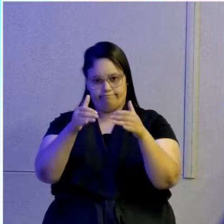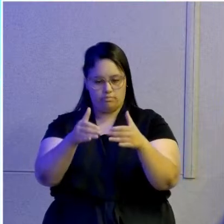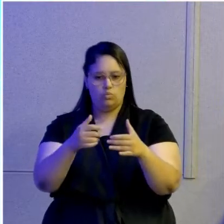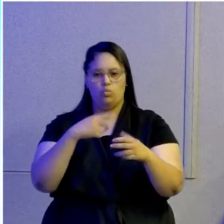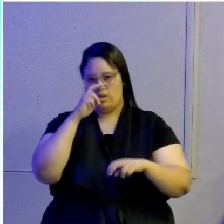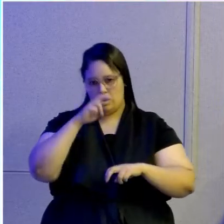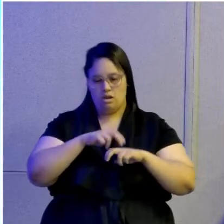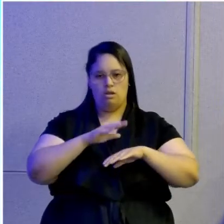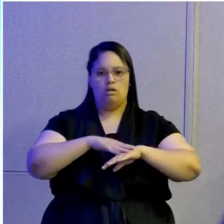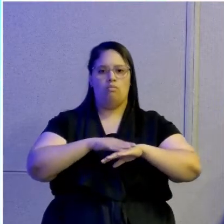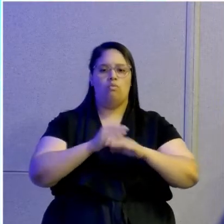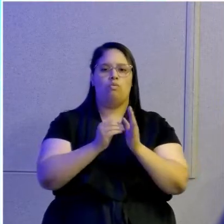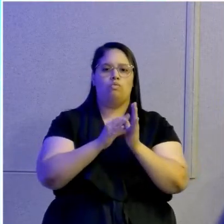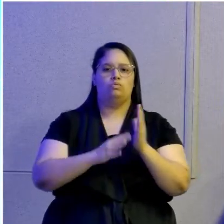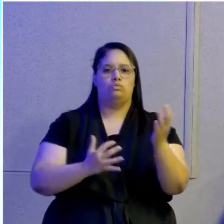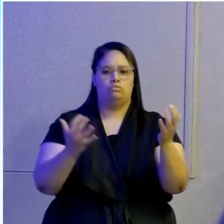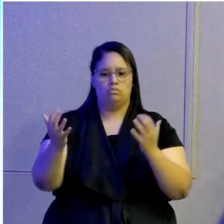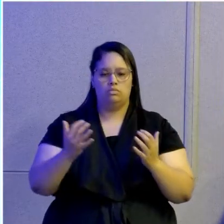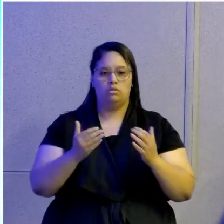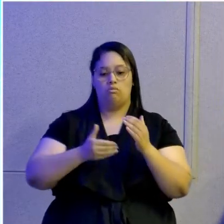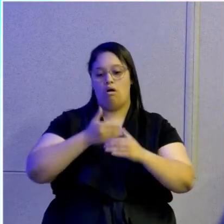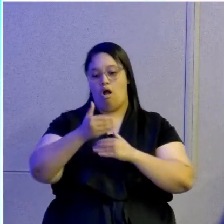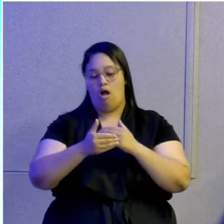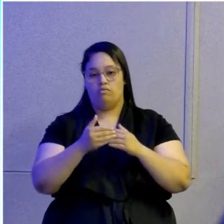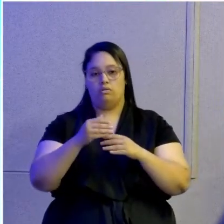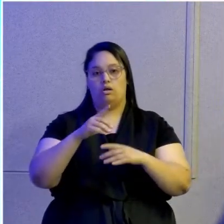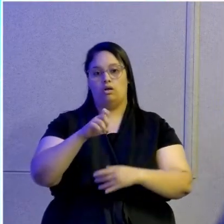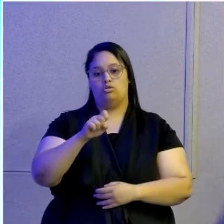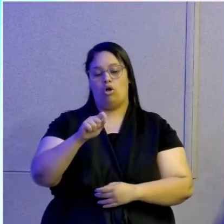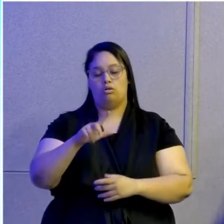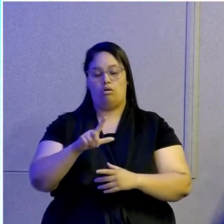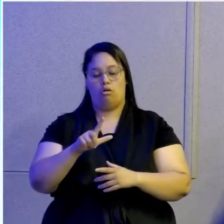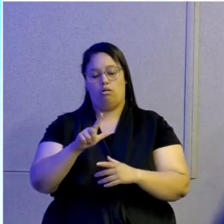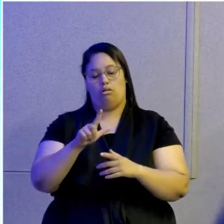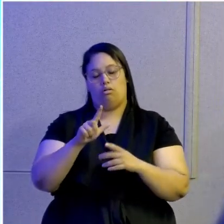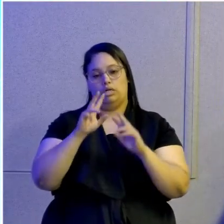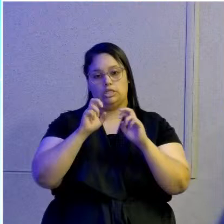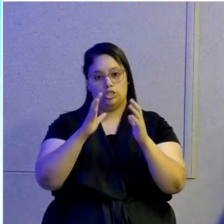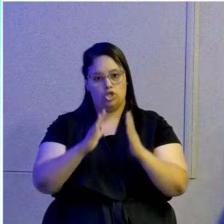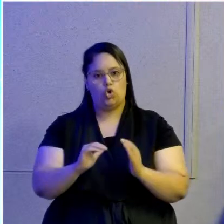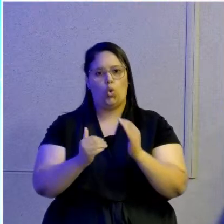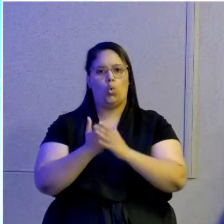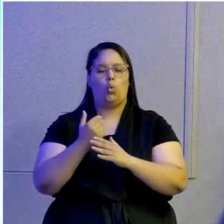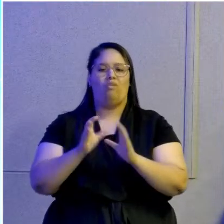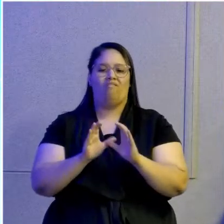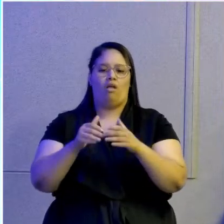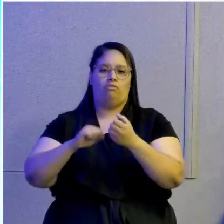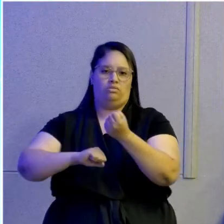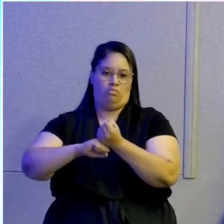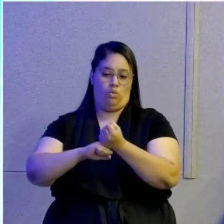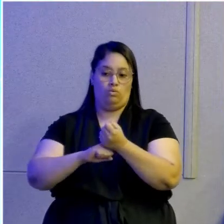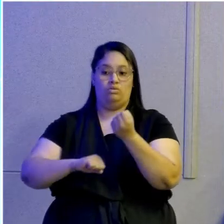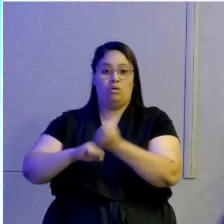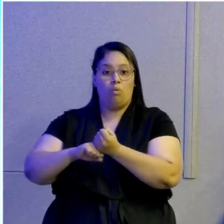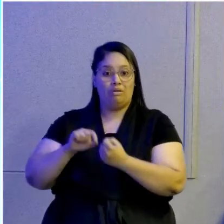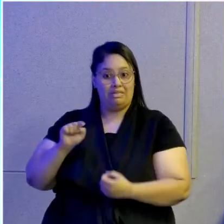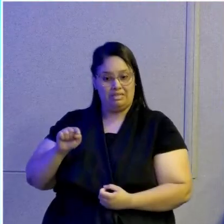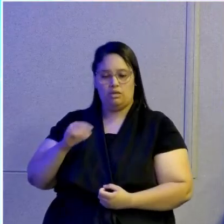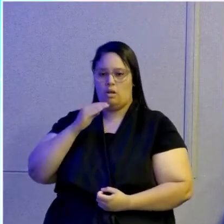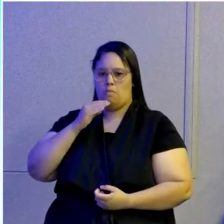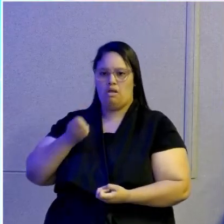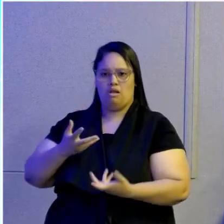for students, postdoctoral researcher, and new faculty support. This support will